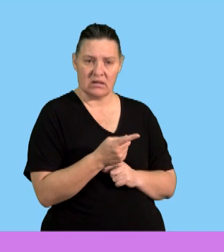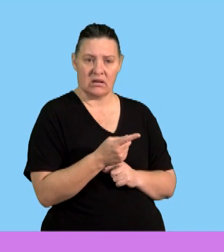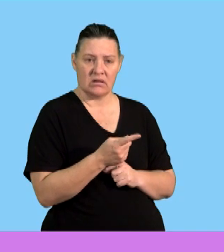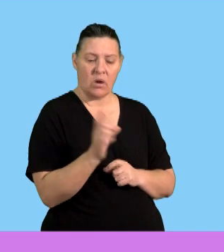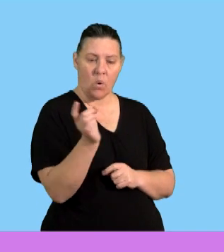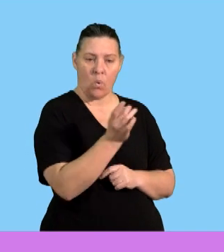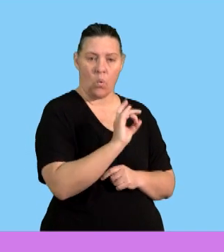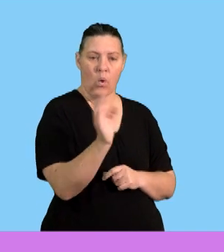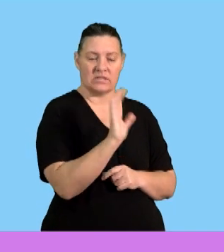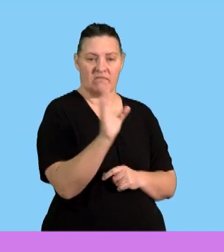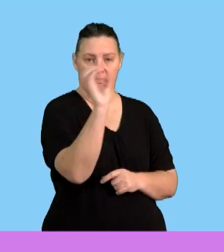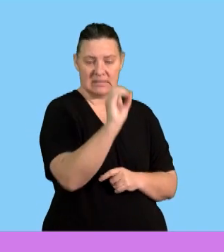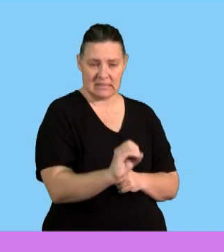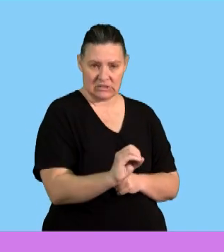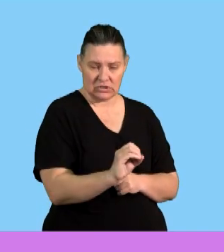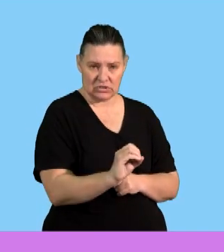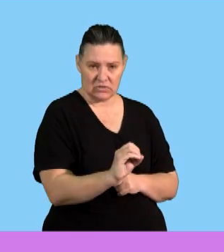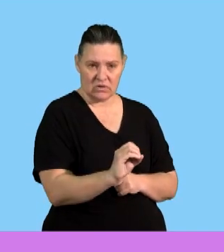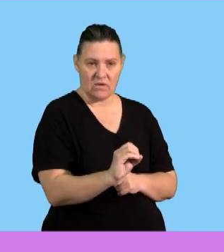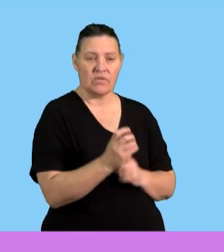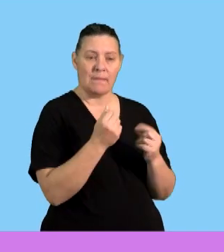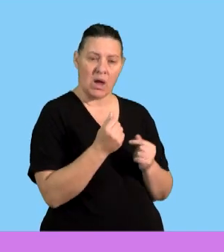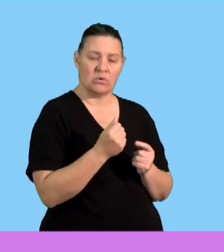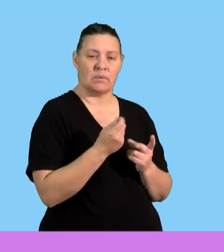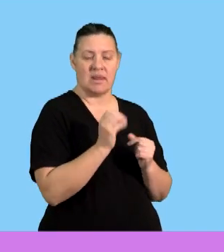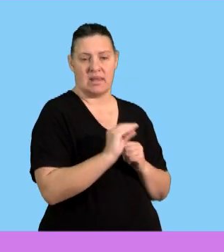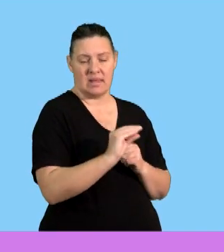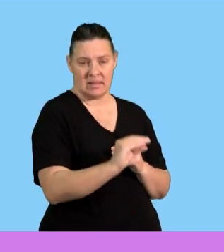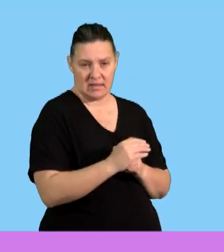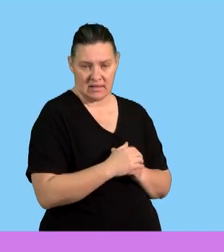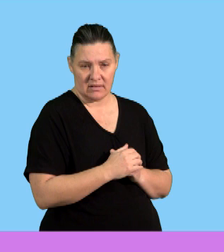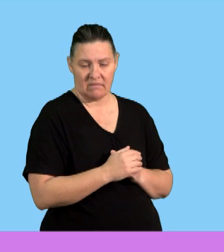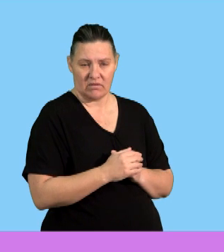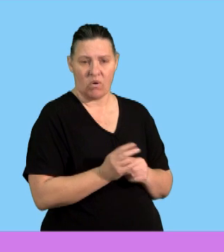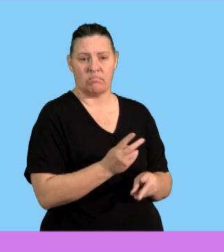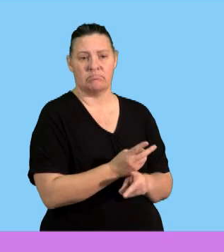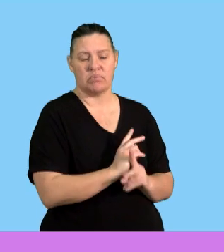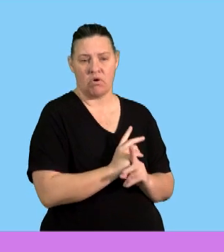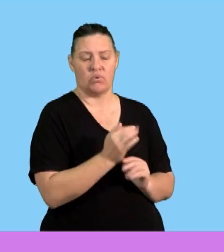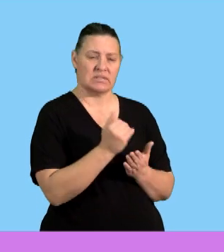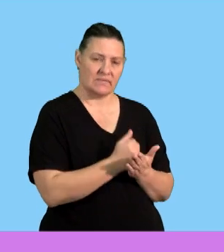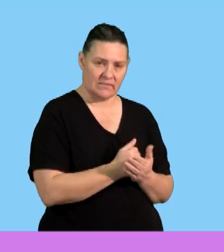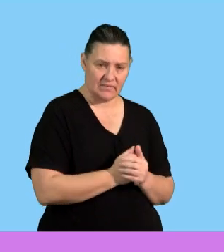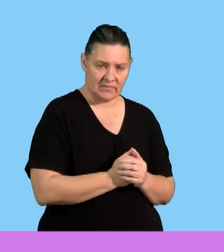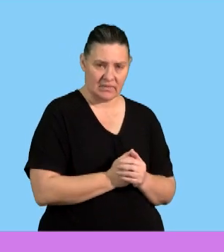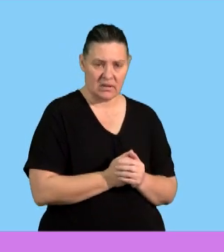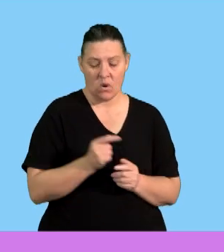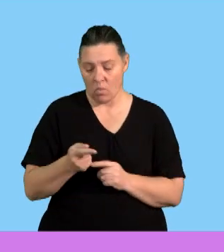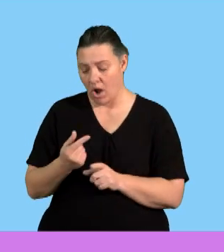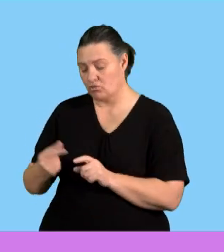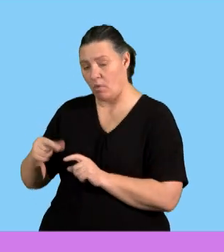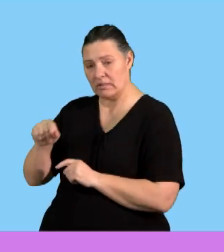calculated as a once-off percentage of the amount of money that you borrow or